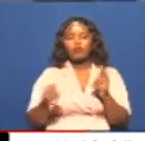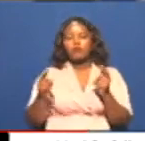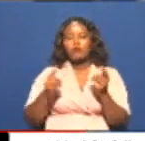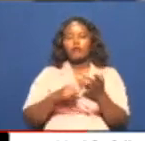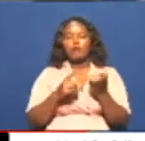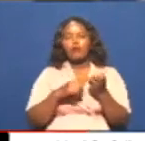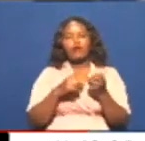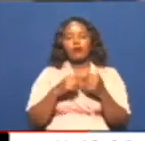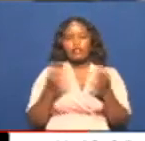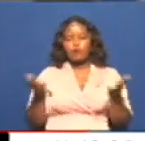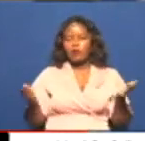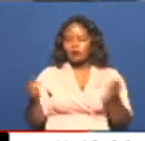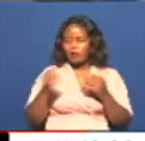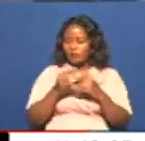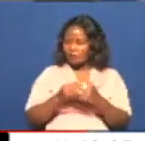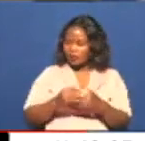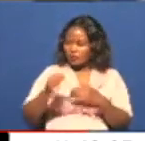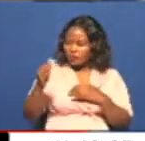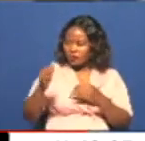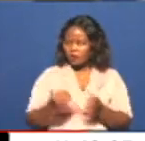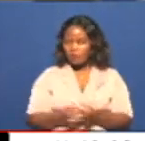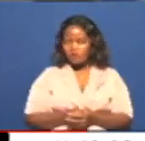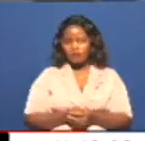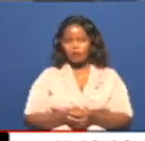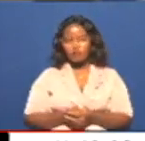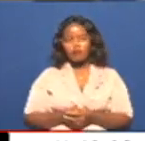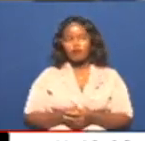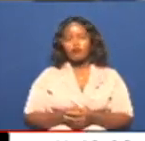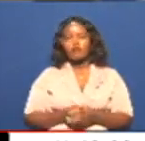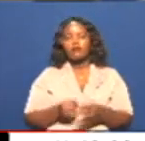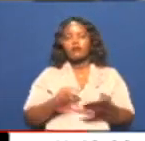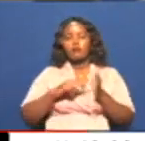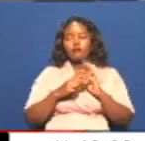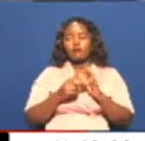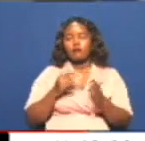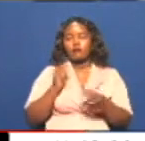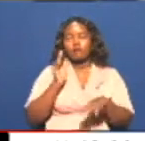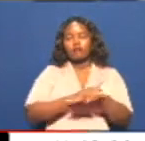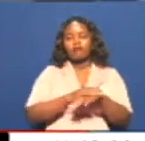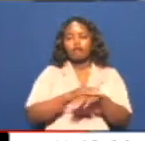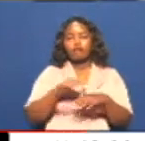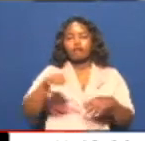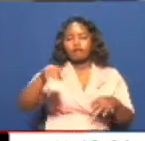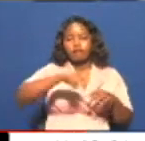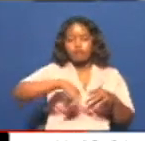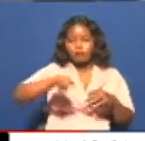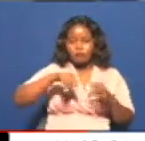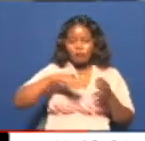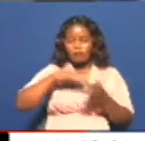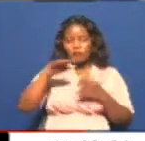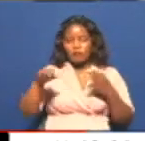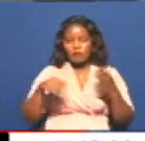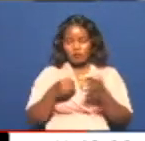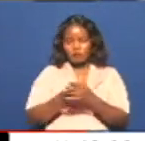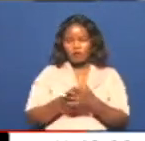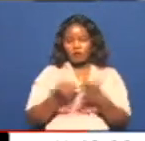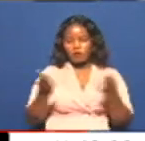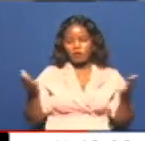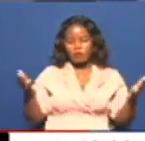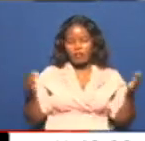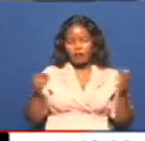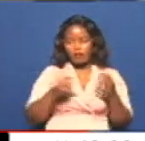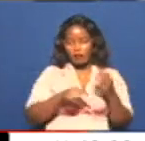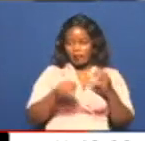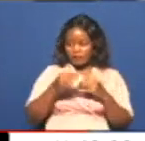it, even if we know deep within ourselves that it's good for us. If my people don't